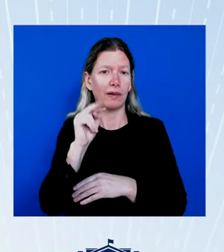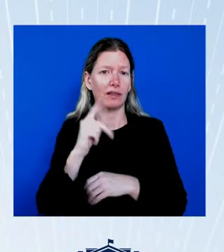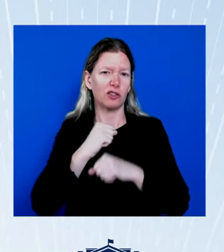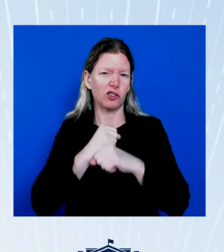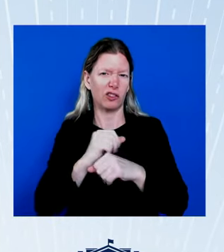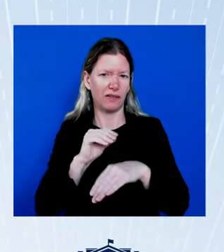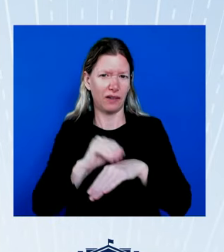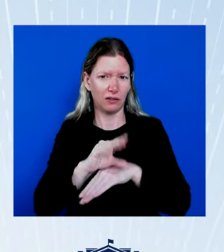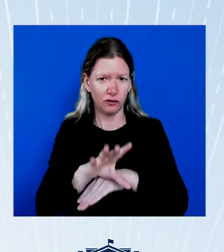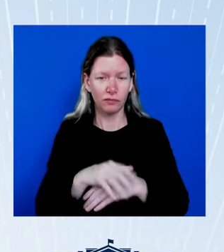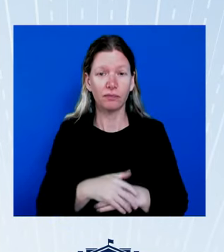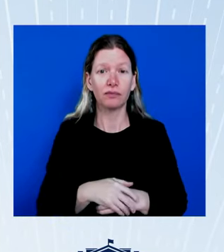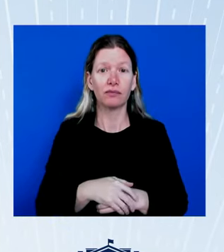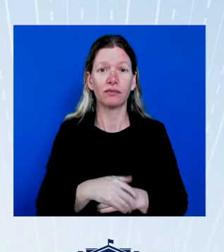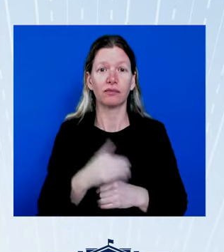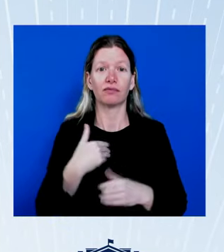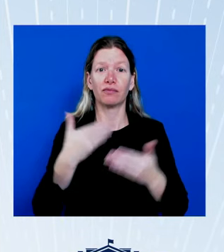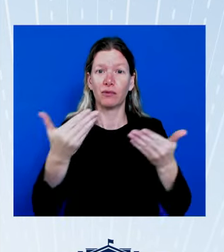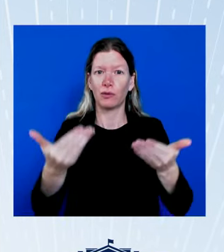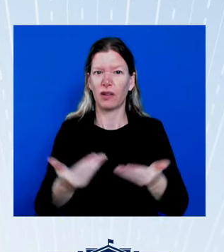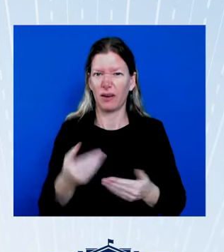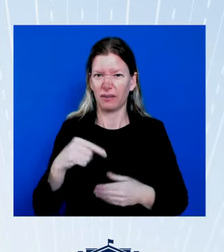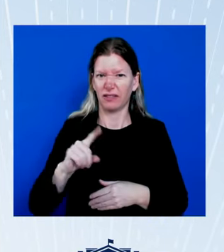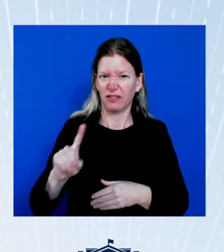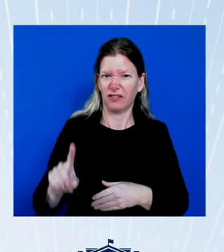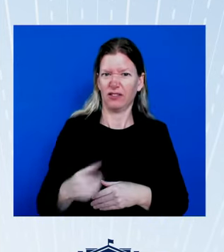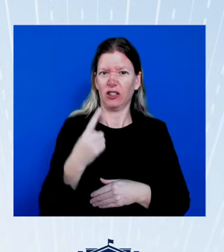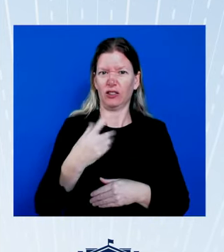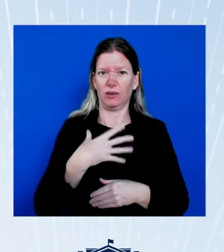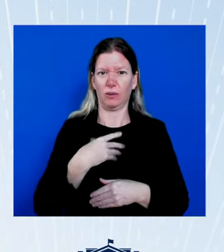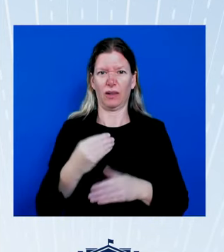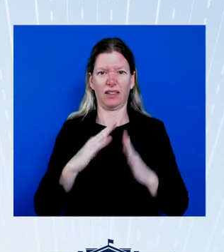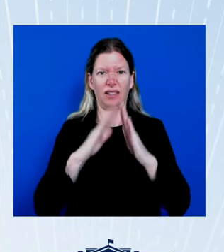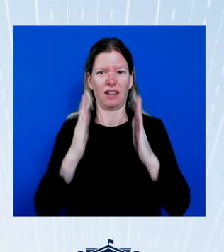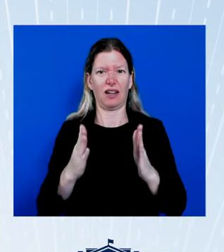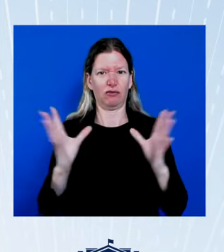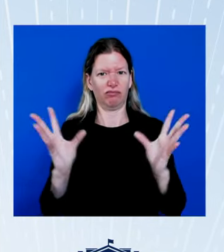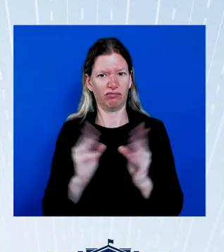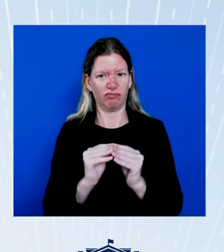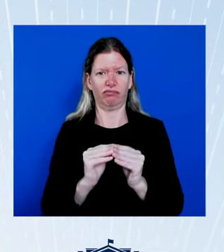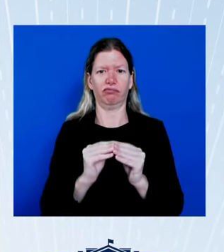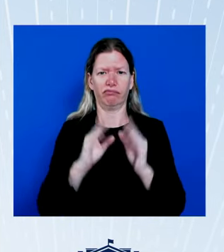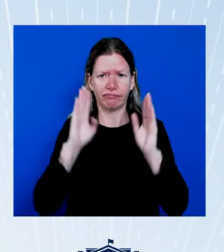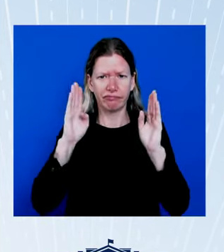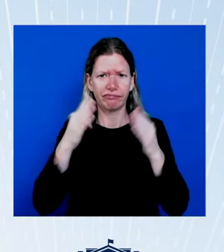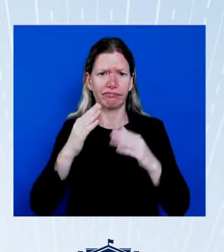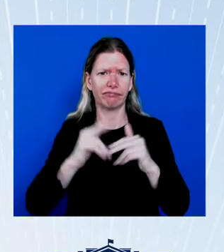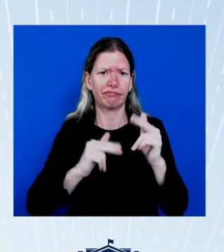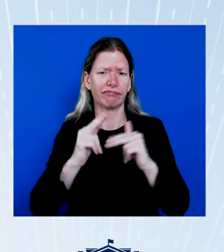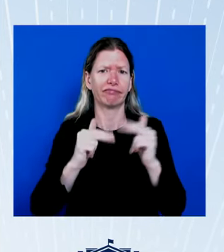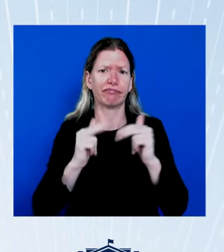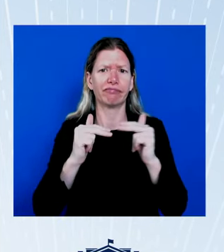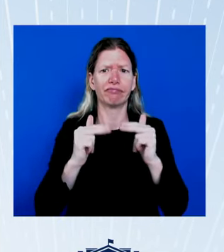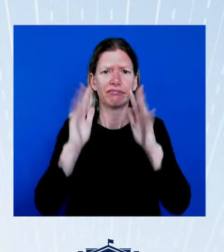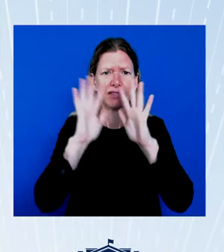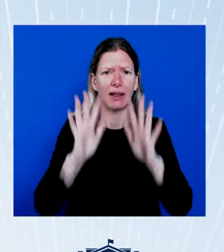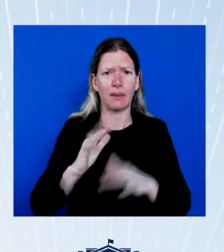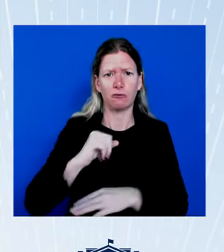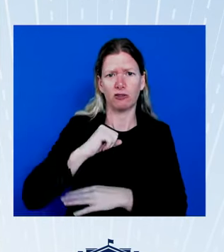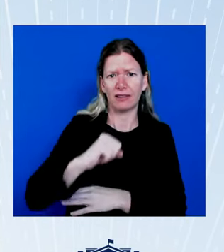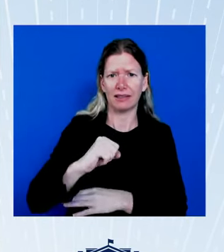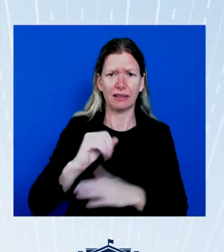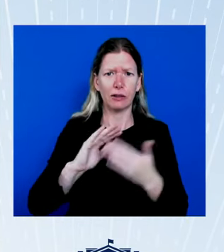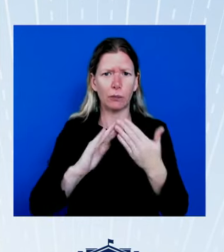House Summit on Building Climate Resilient Communities. I want to recognize